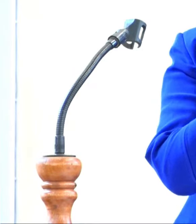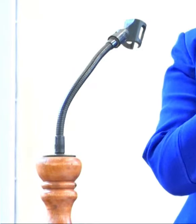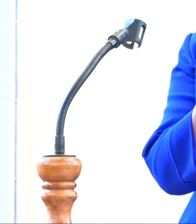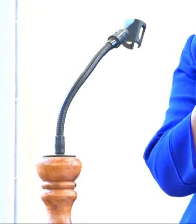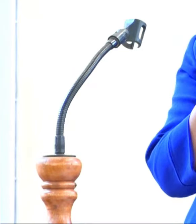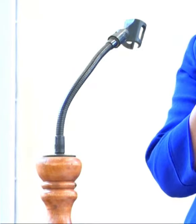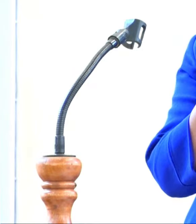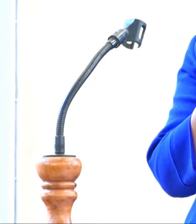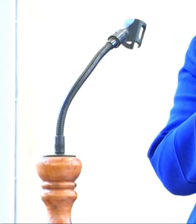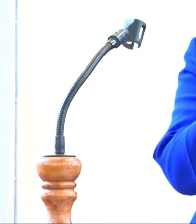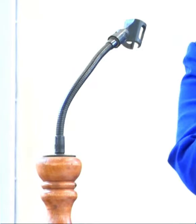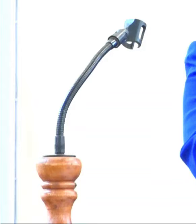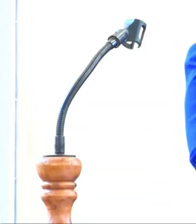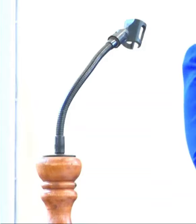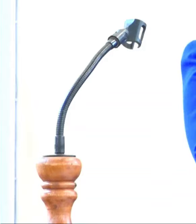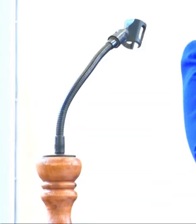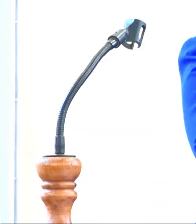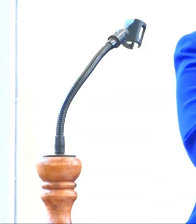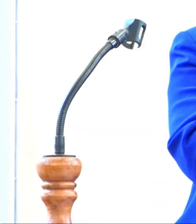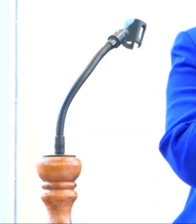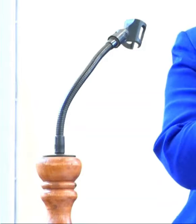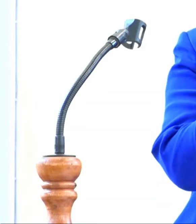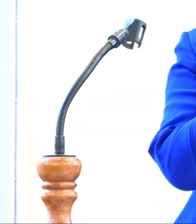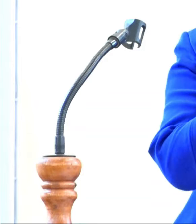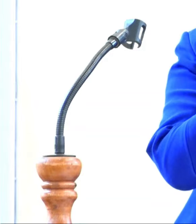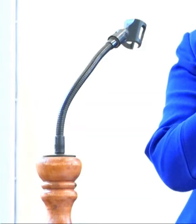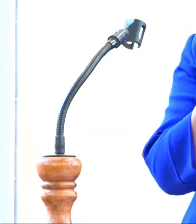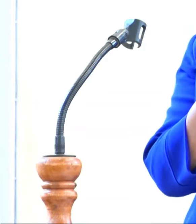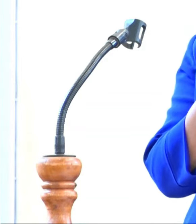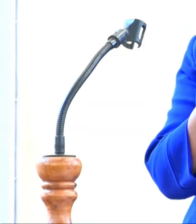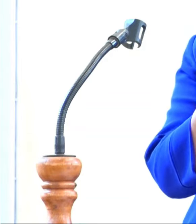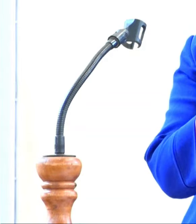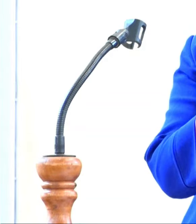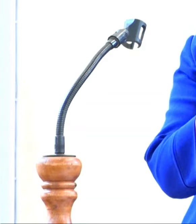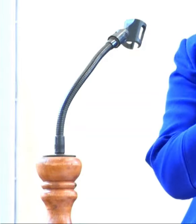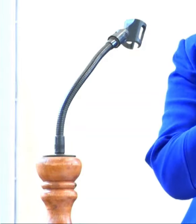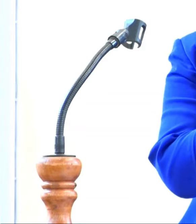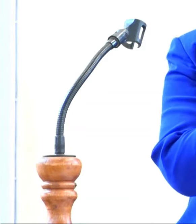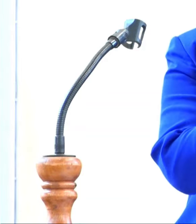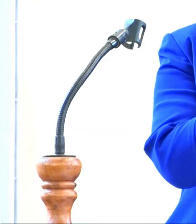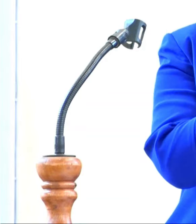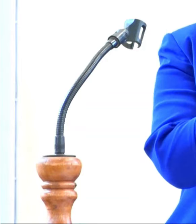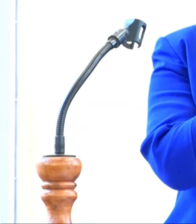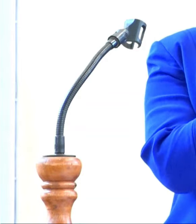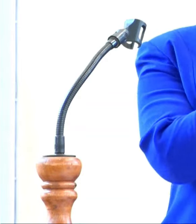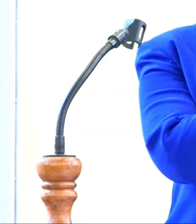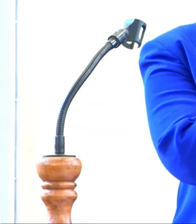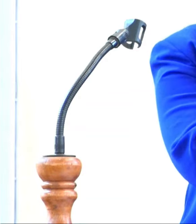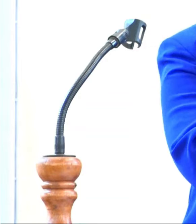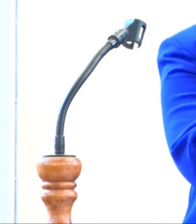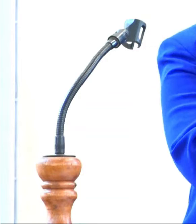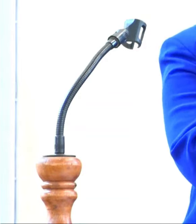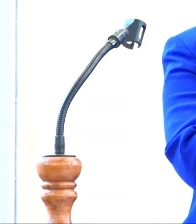But even above all, we are continuing to be thankful to God that he has called us to serve even at this time. Kwa hivyo, salamu za